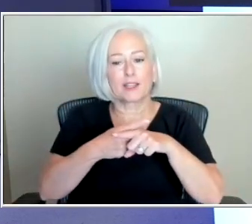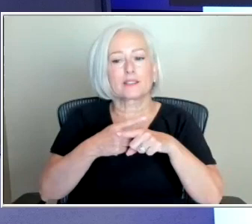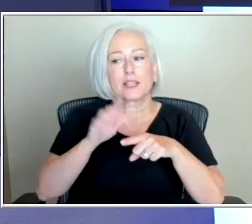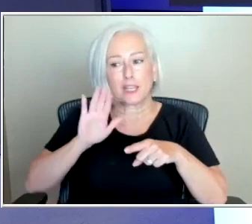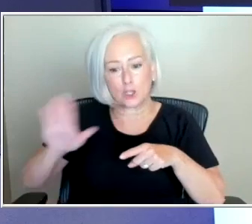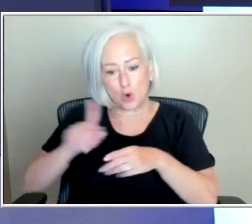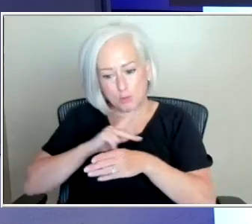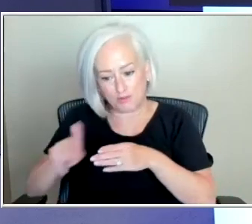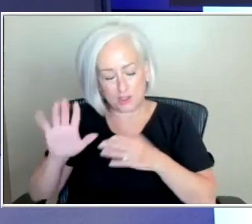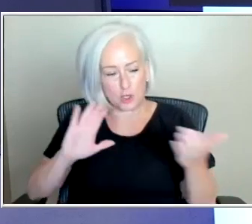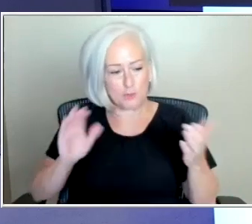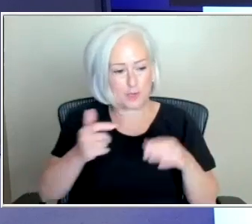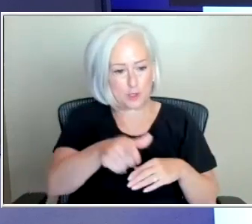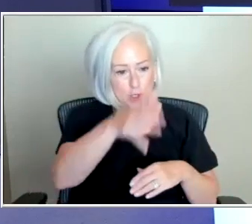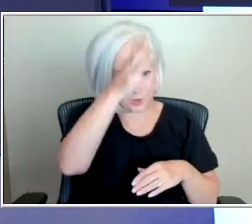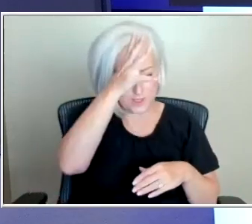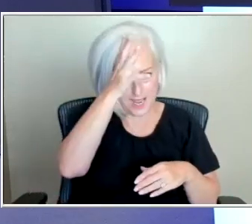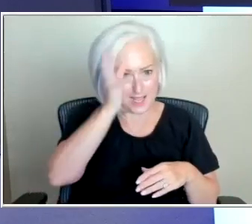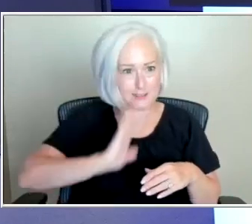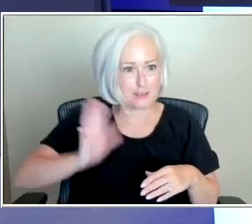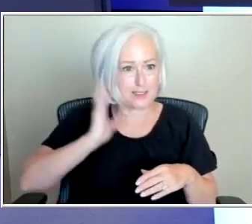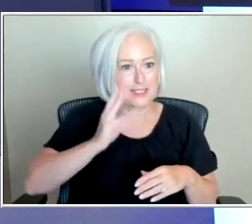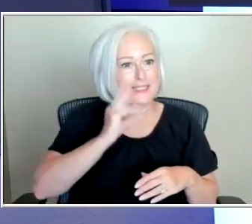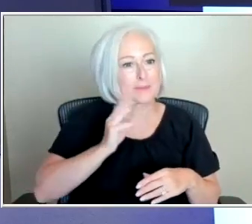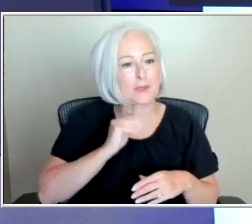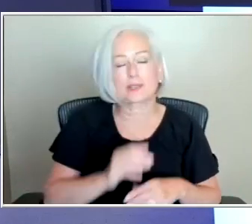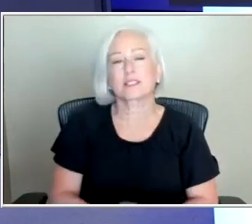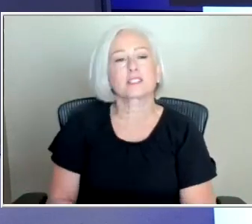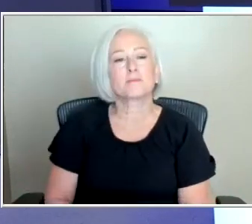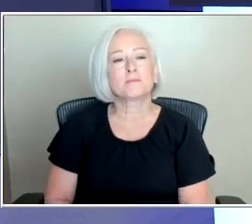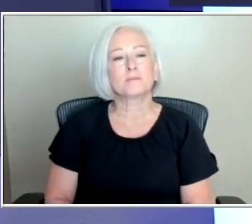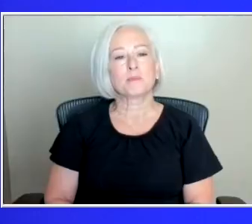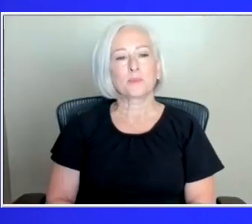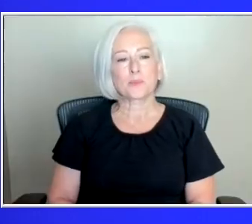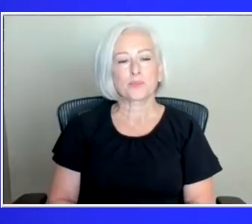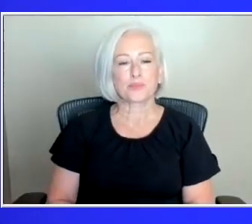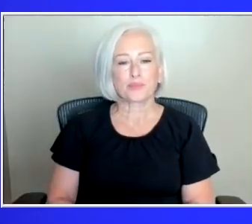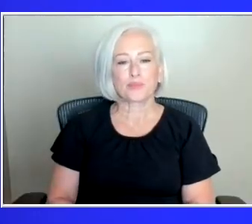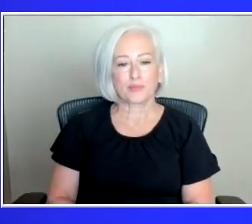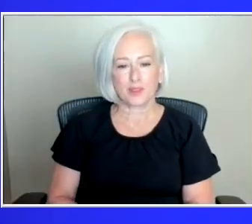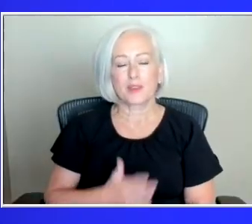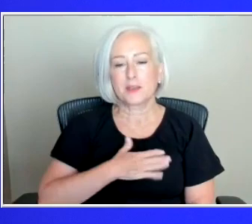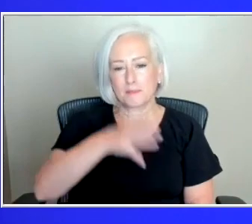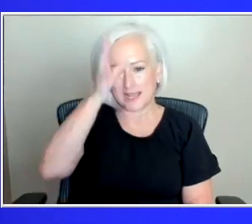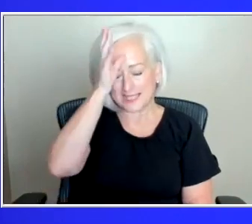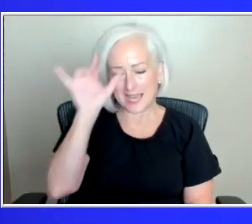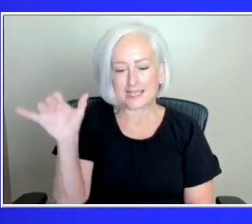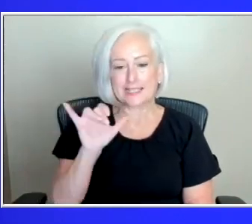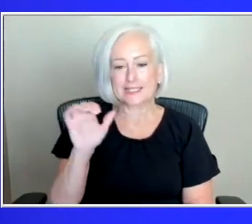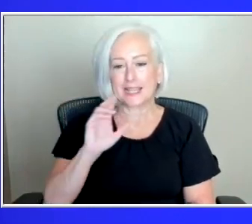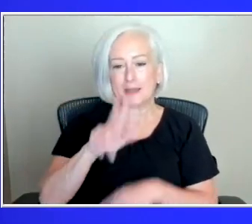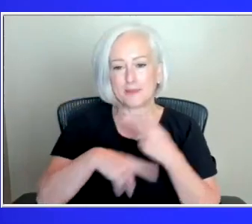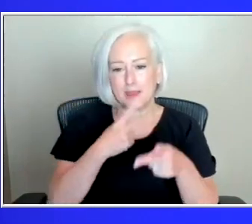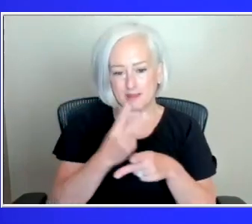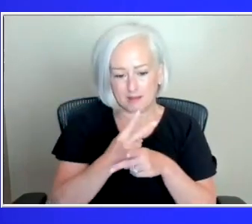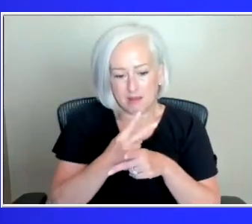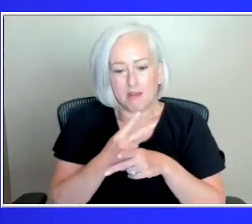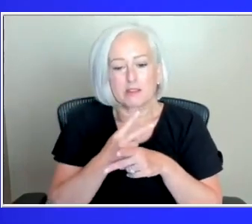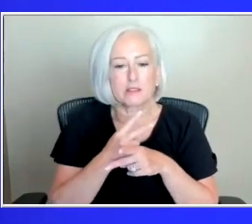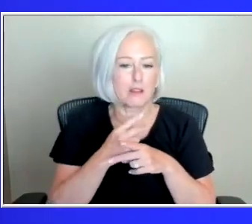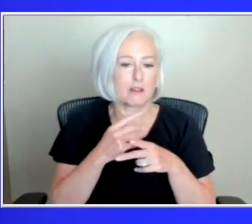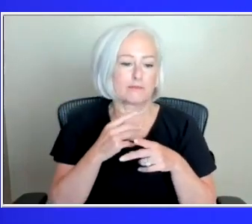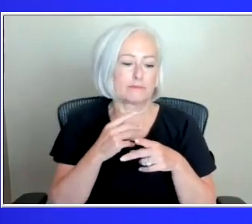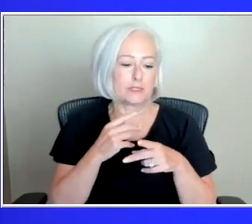that earlier, but we kind of want to know the scoop on that. So Dad had a similar practice in an academic institution, and